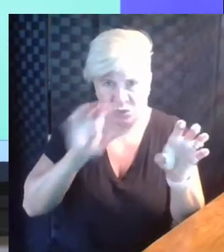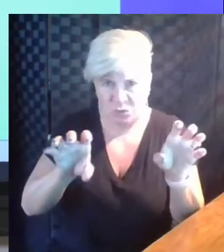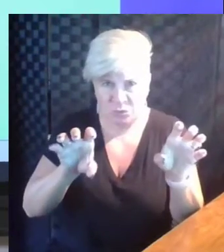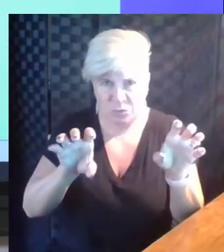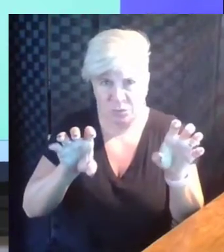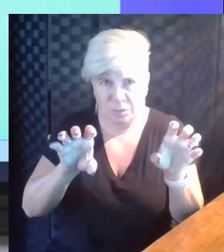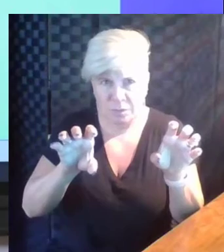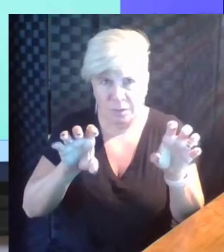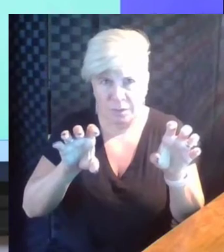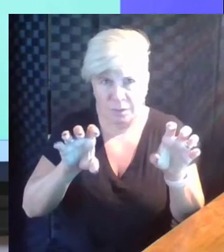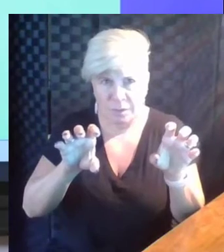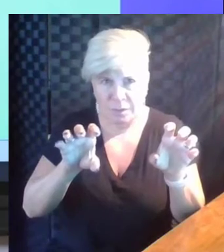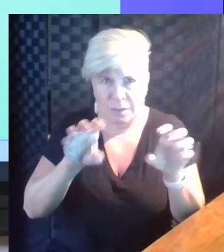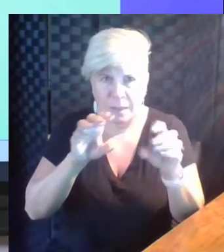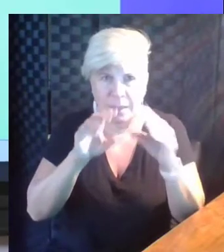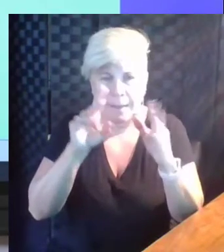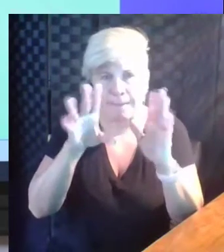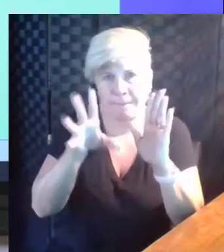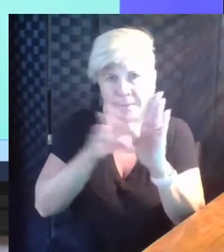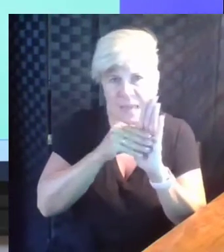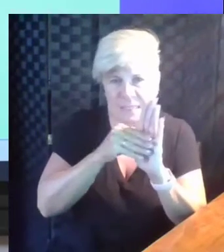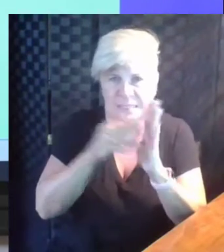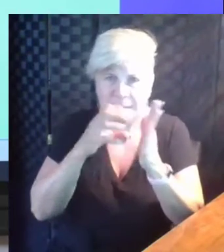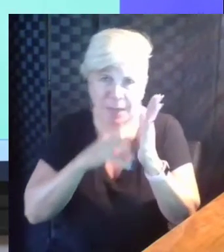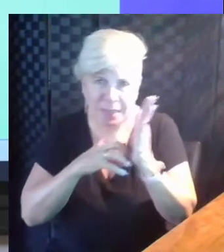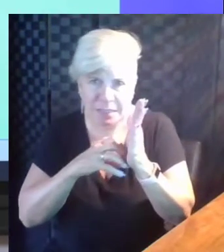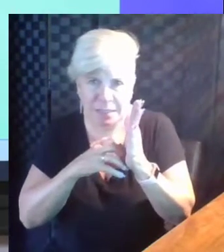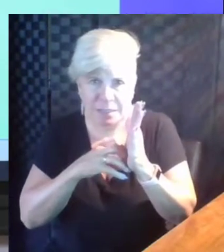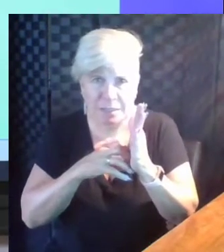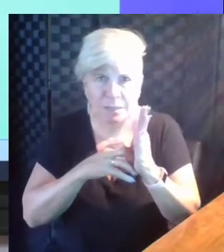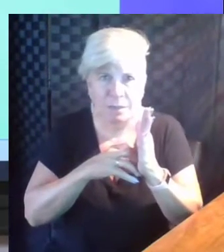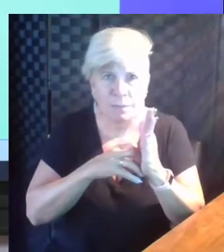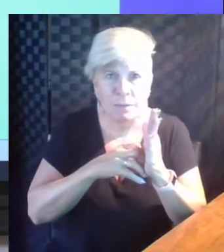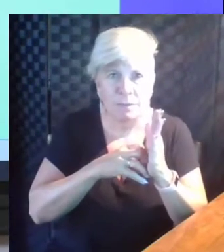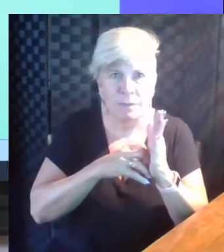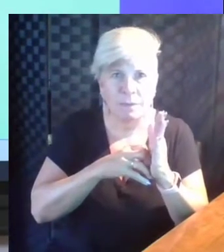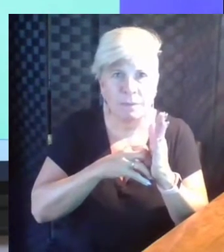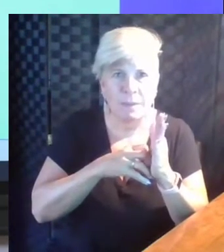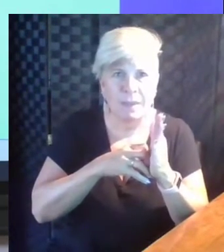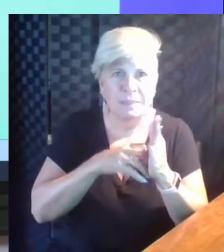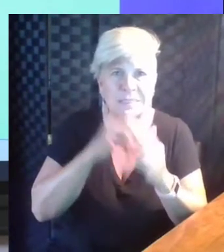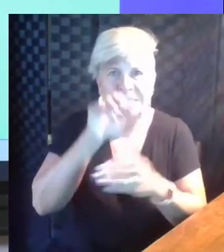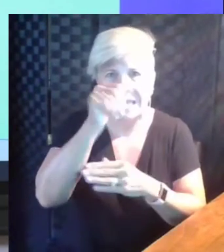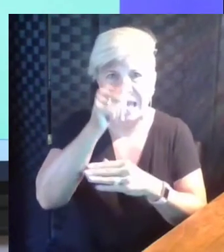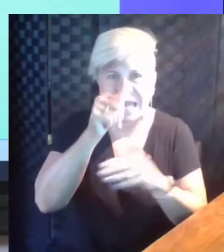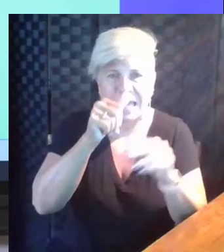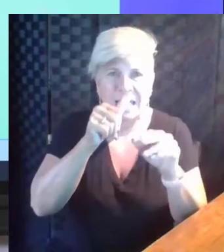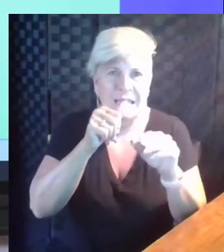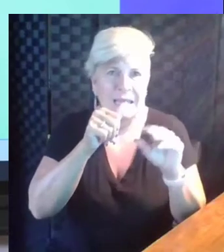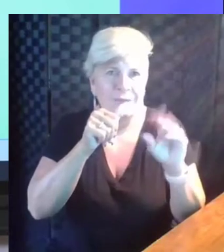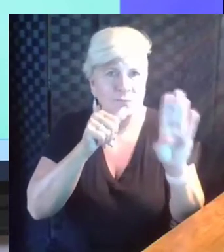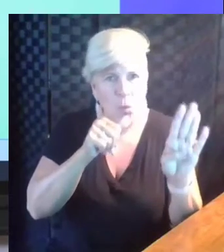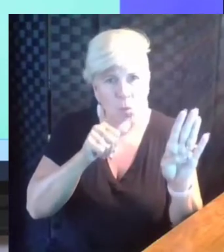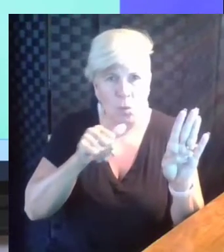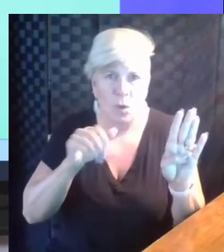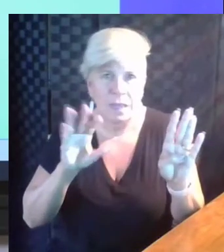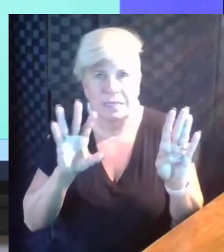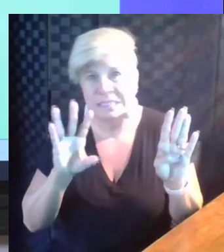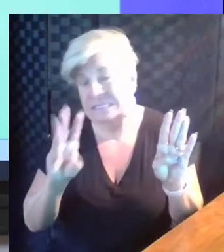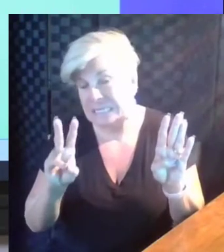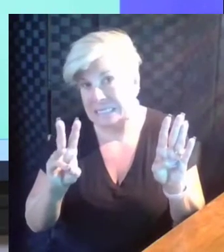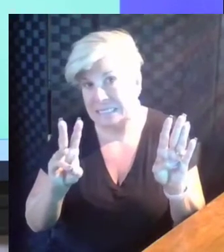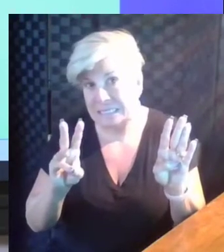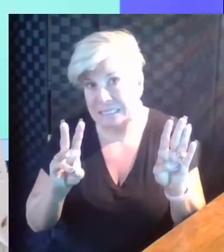and 2 at the bottom, and there was a plus sign and a minus sign here. So for example, we might have had a 10 and a 4